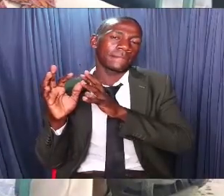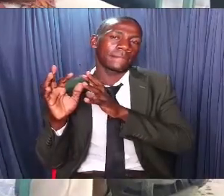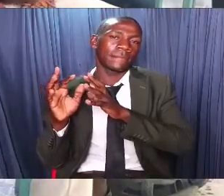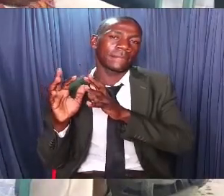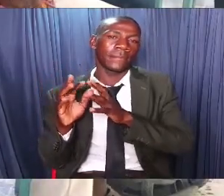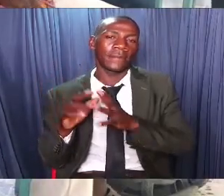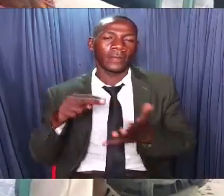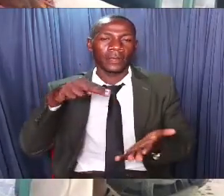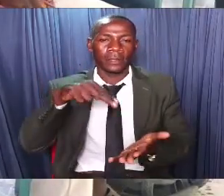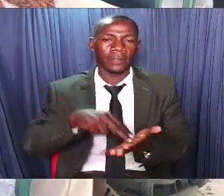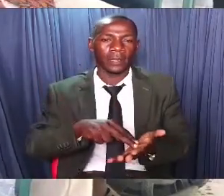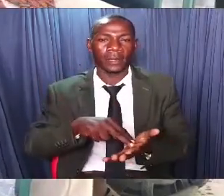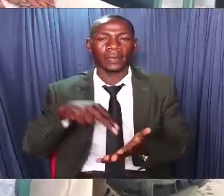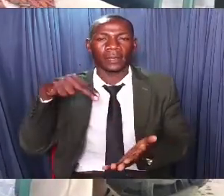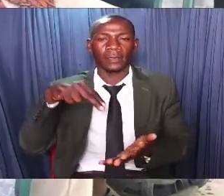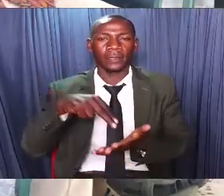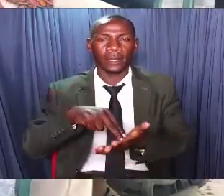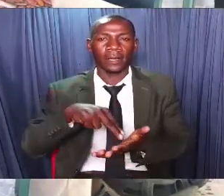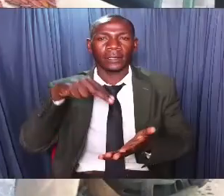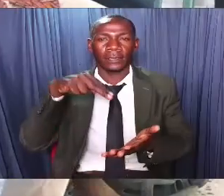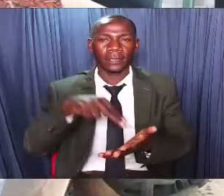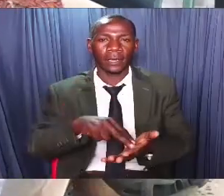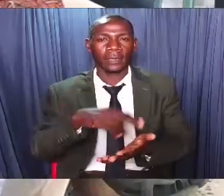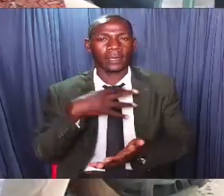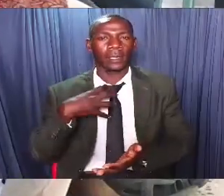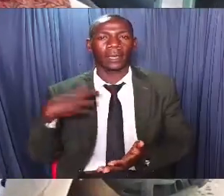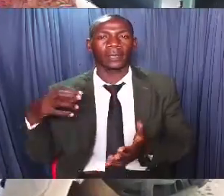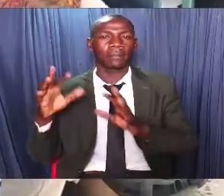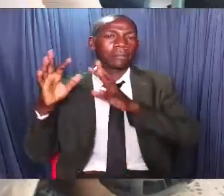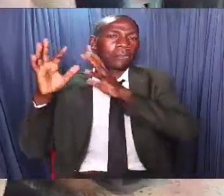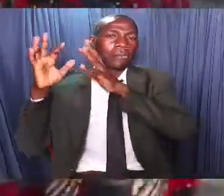Simame tupige makofi. Let us stand up and clap.